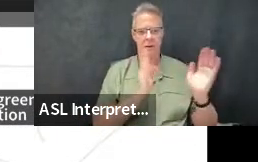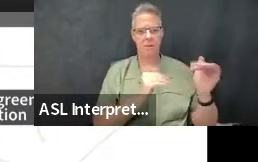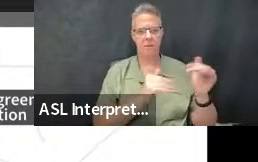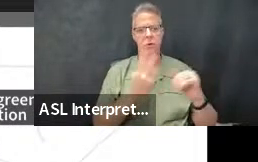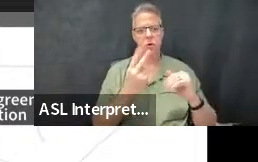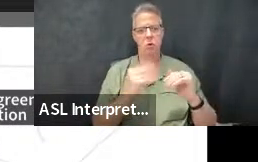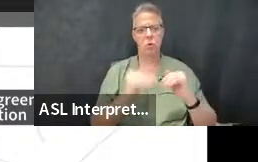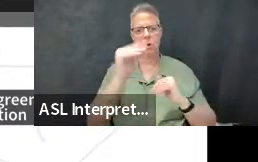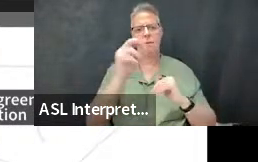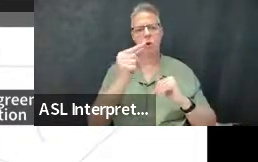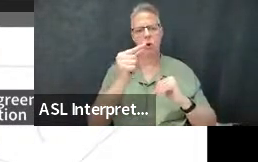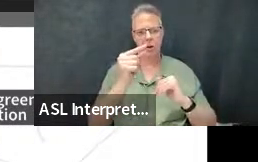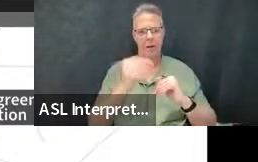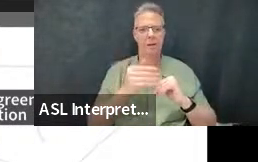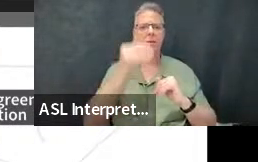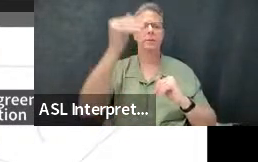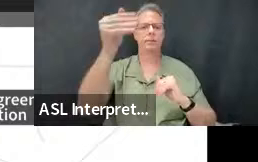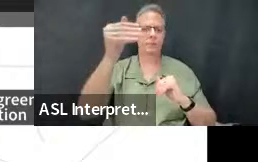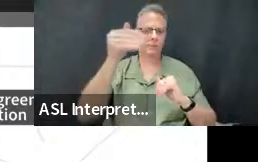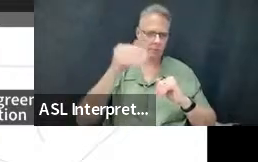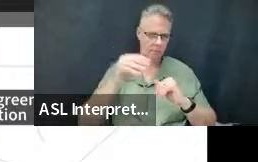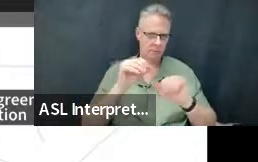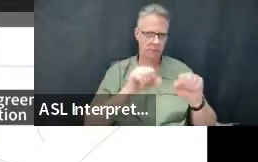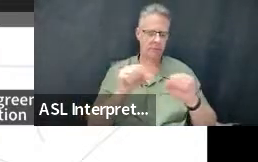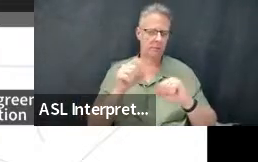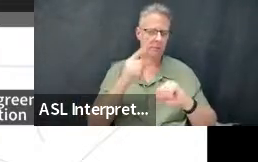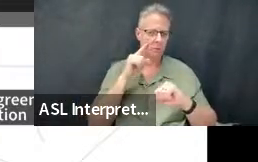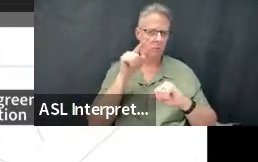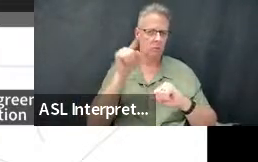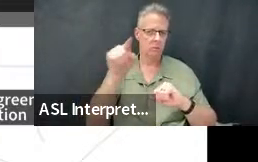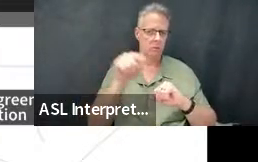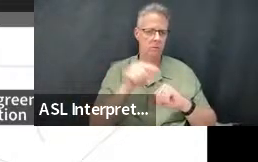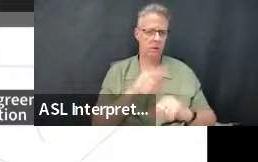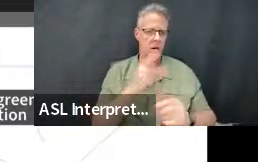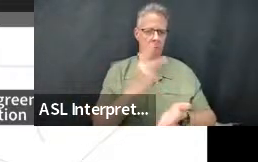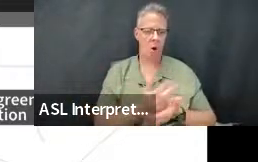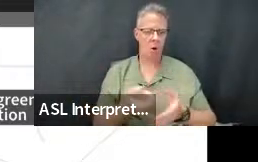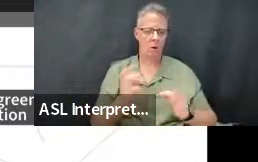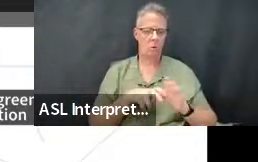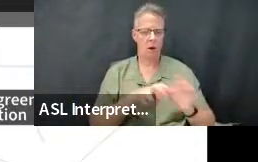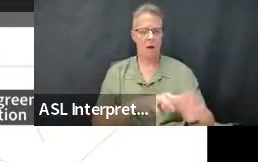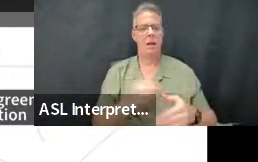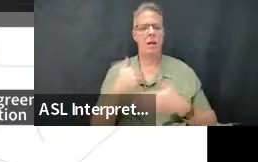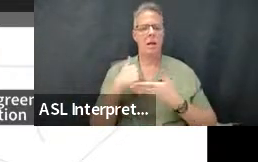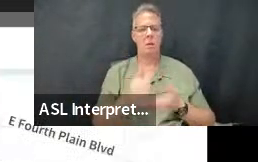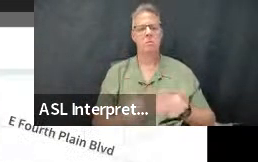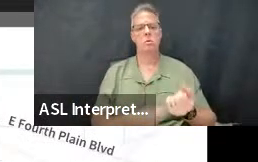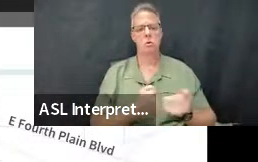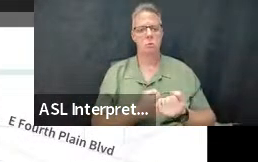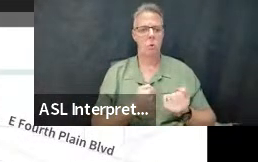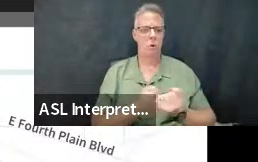locations near Evergreen Boulevard as possible locations for park and rides to help support the stations.